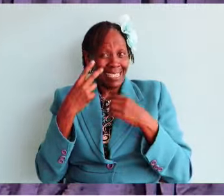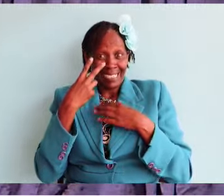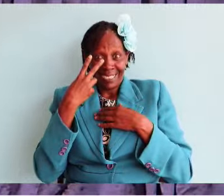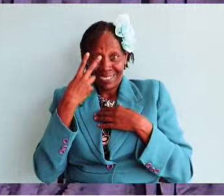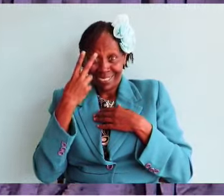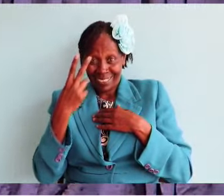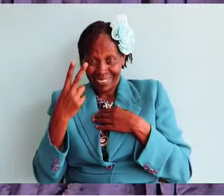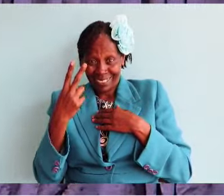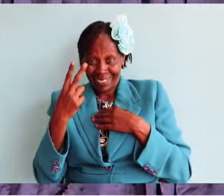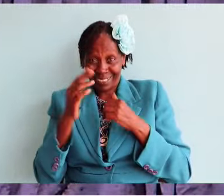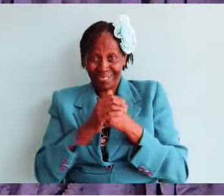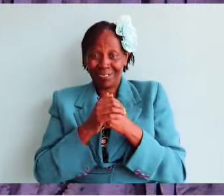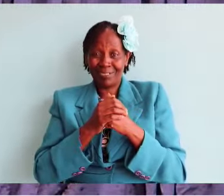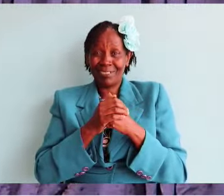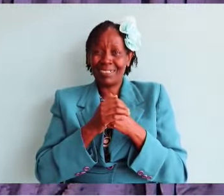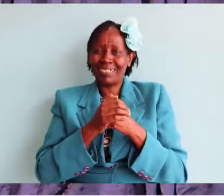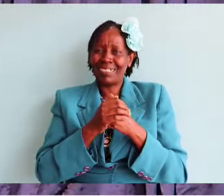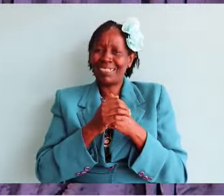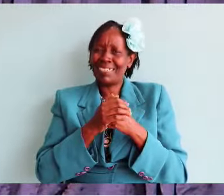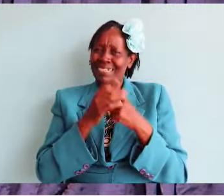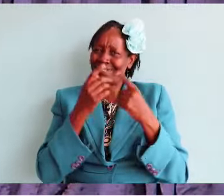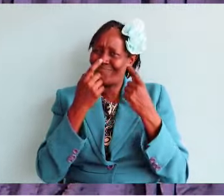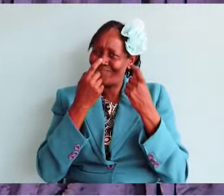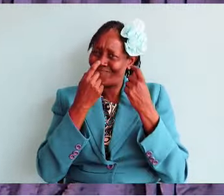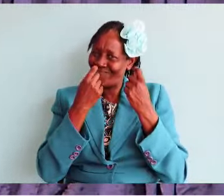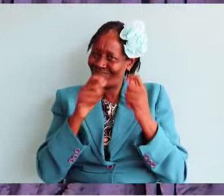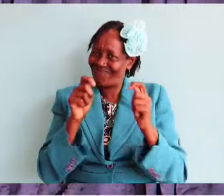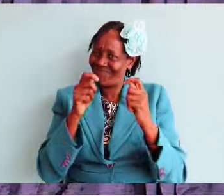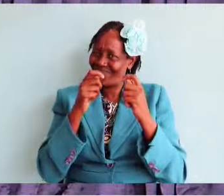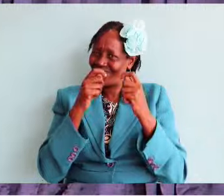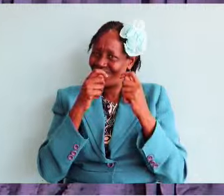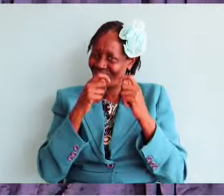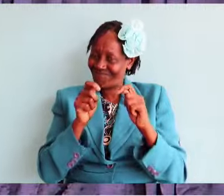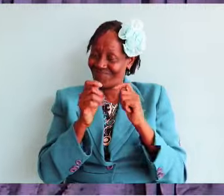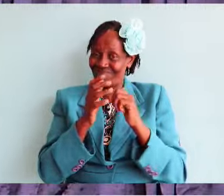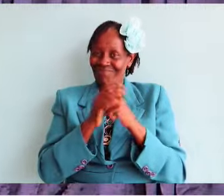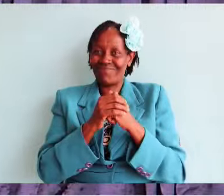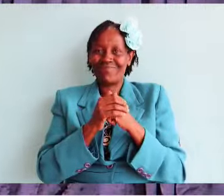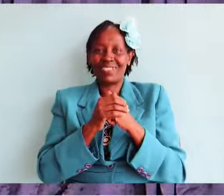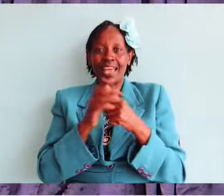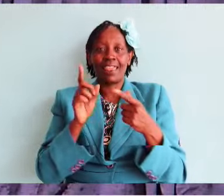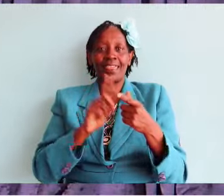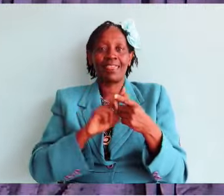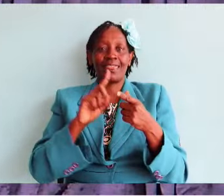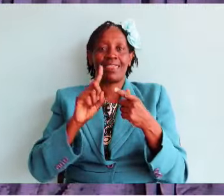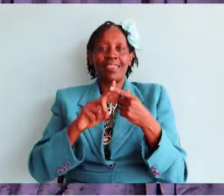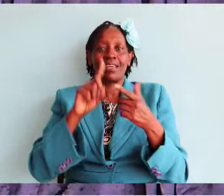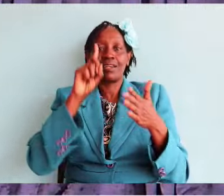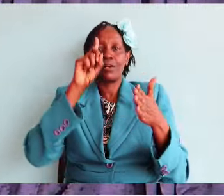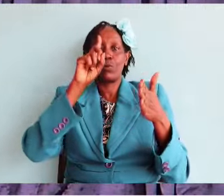And right there, he tested them. And then